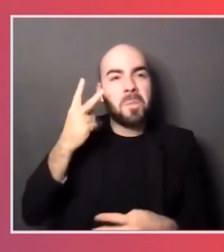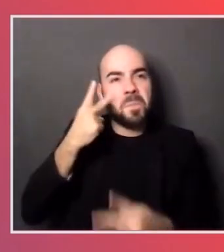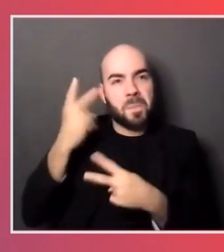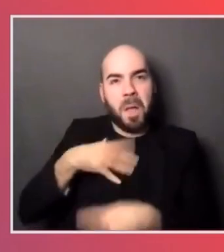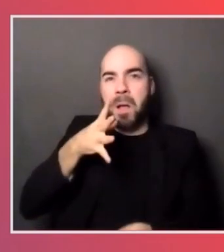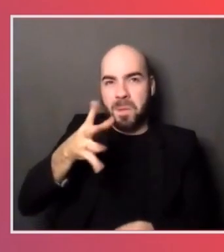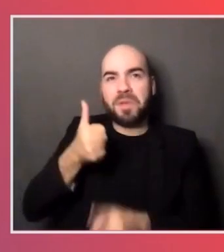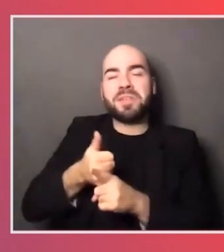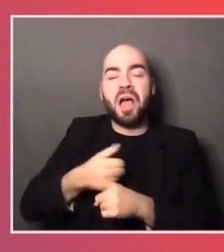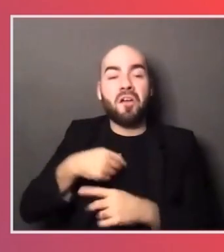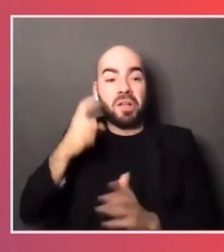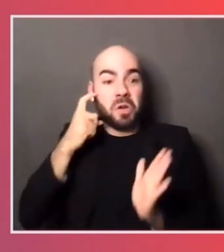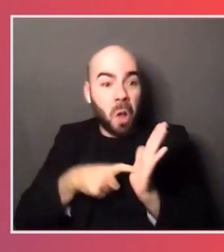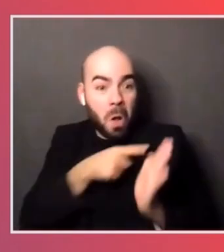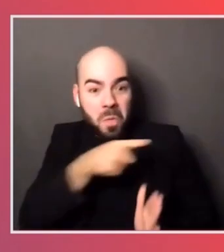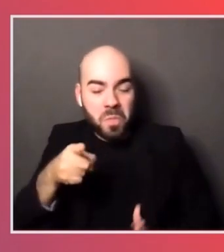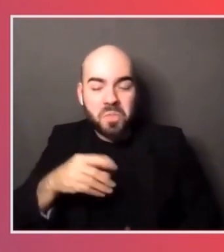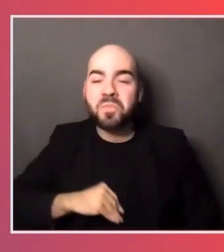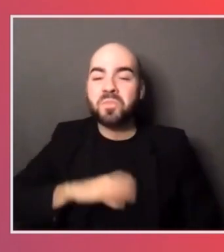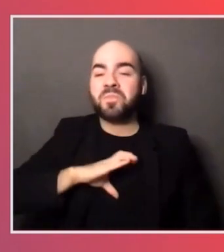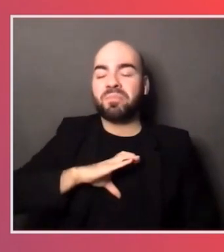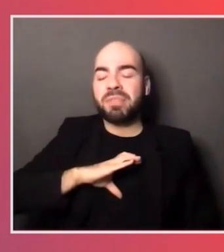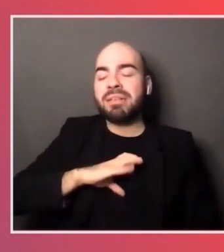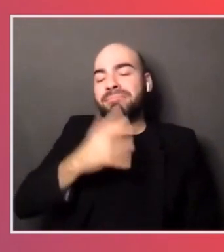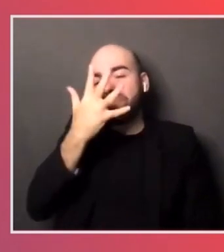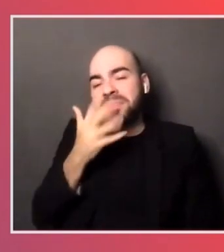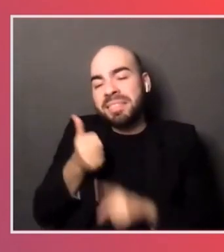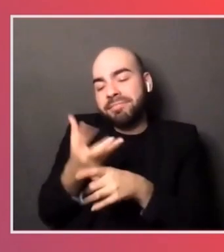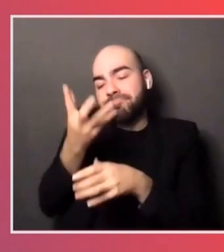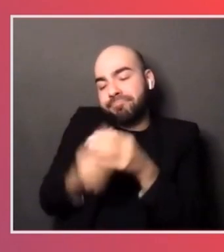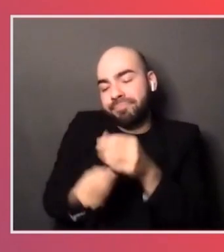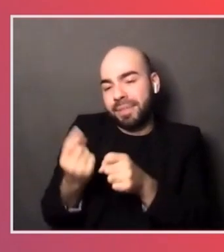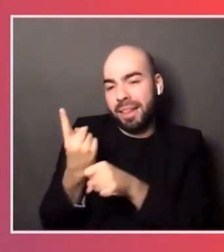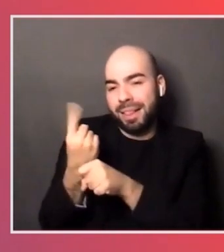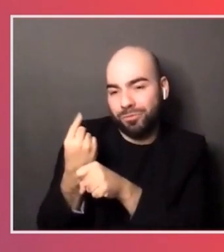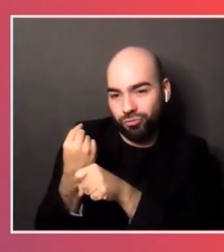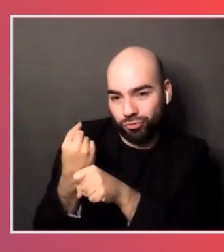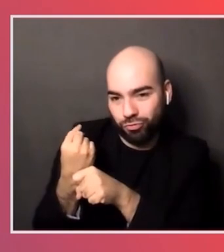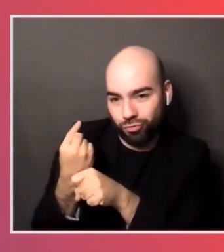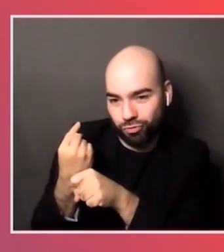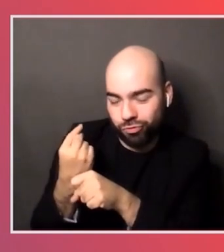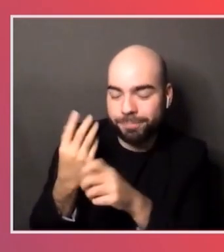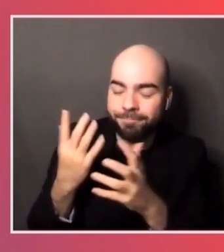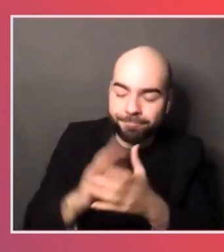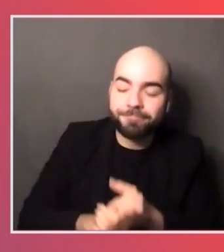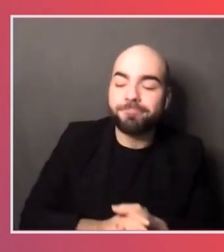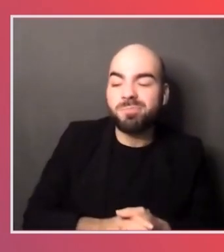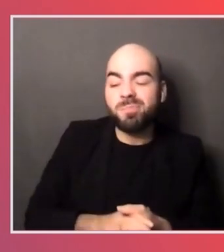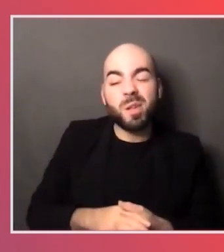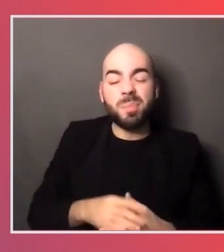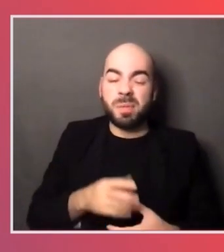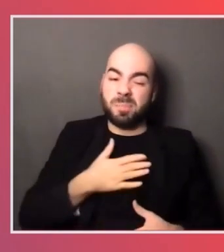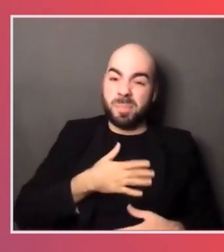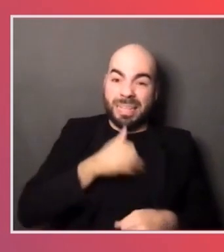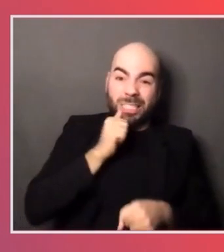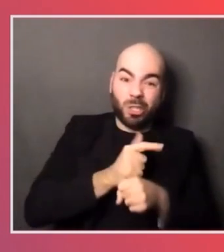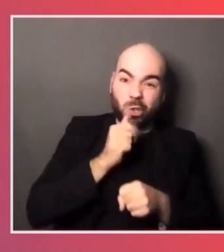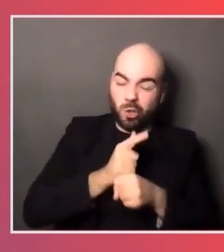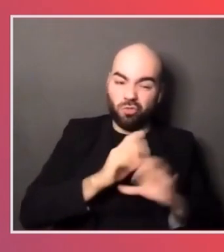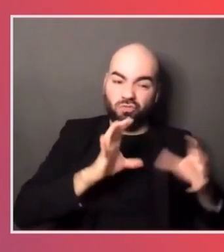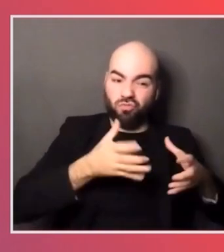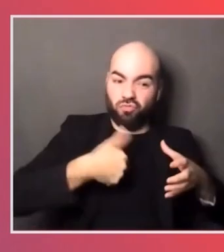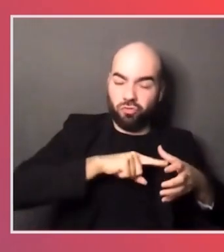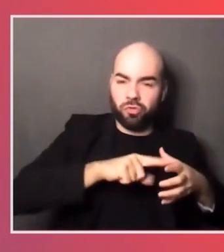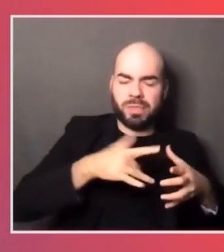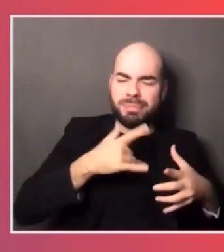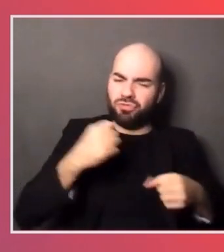but it's the one thing that my sisters and I, fervently, like, we just want to continue